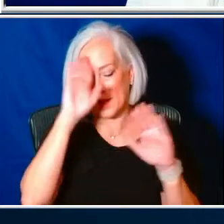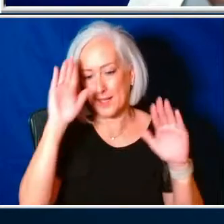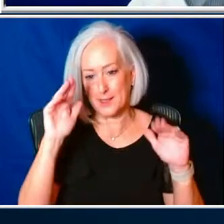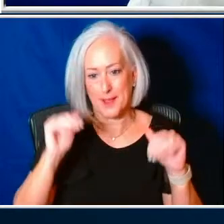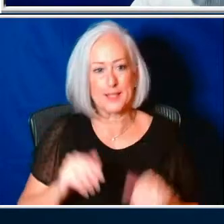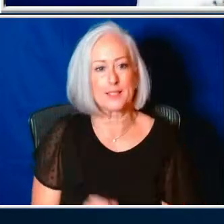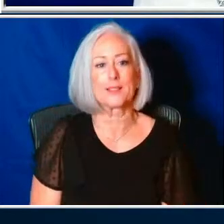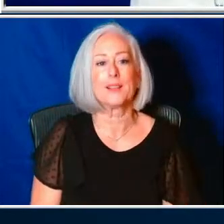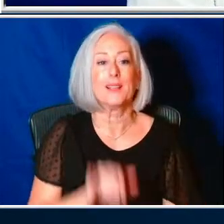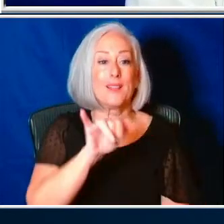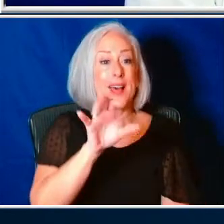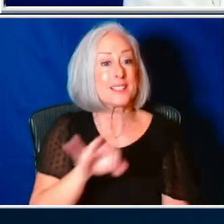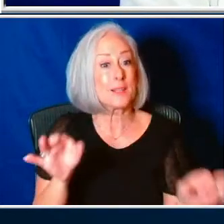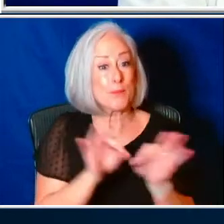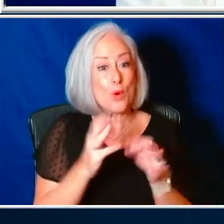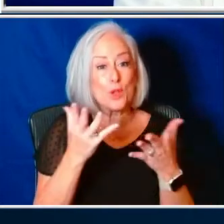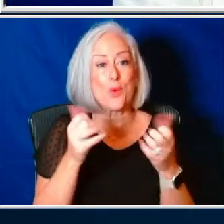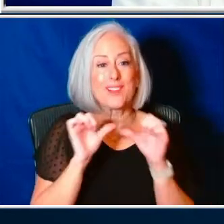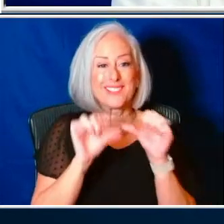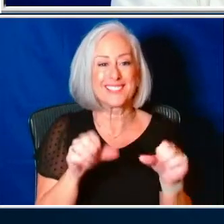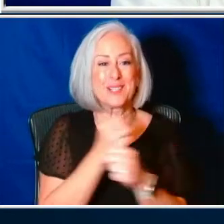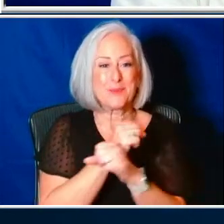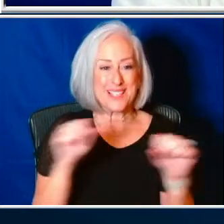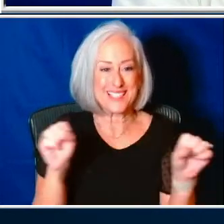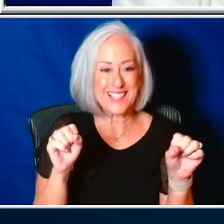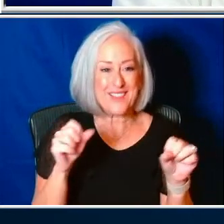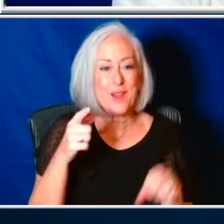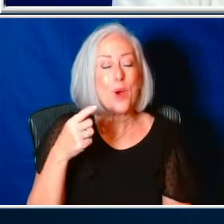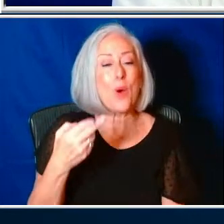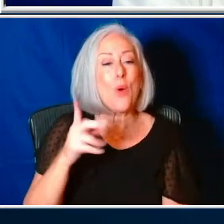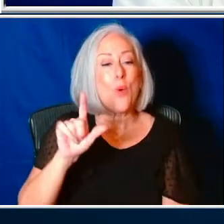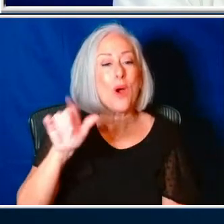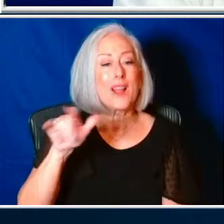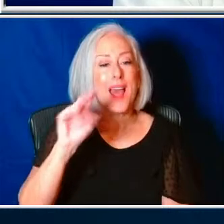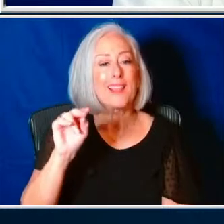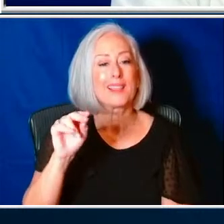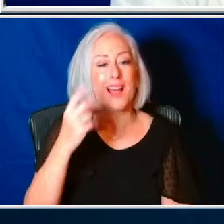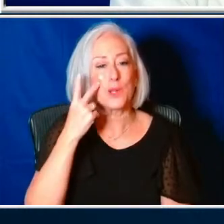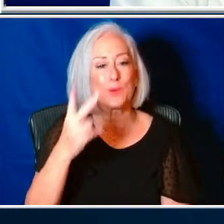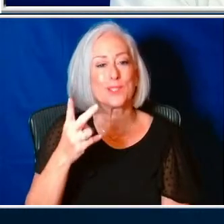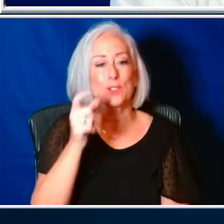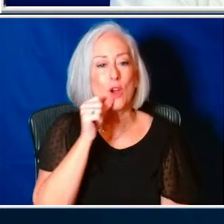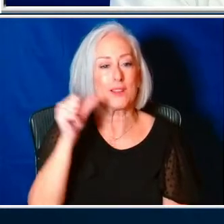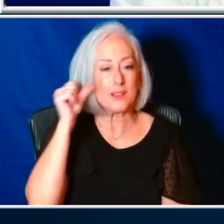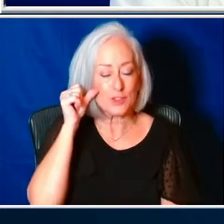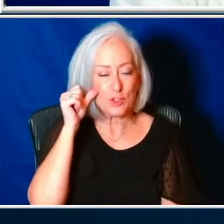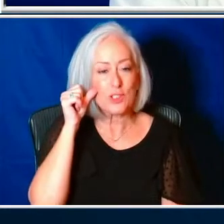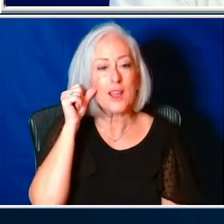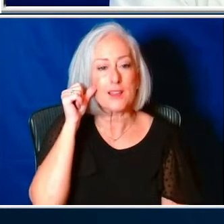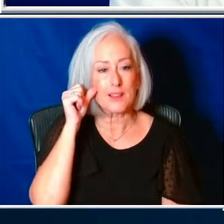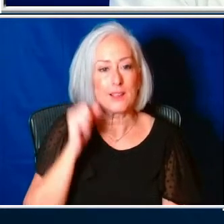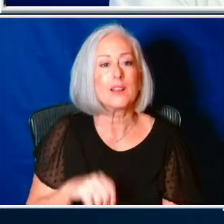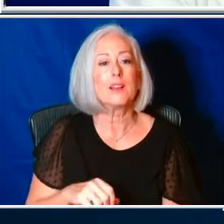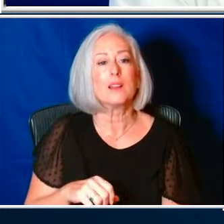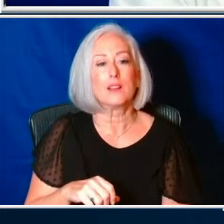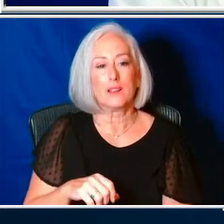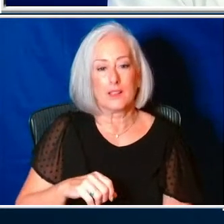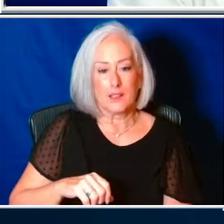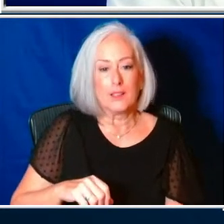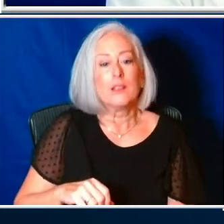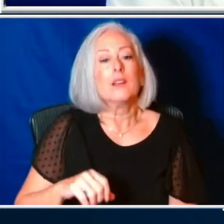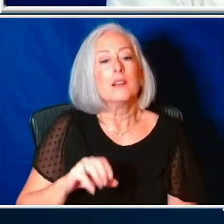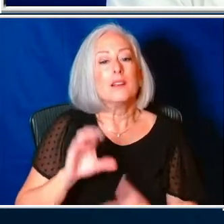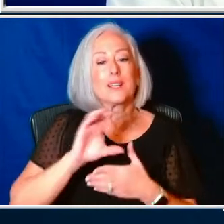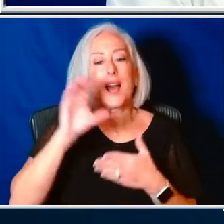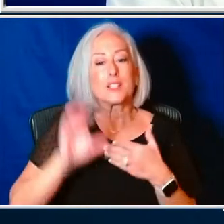sick. Then in one of the new medical headlines that was just published yesterday, the unintended consequences of using a ventilator.